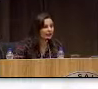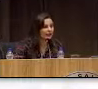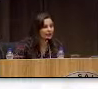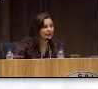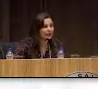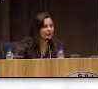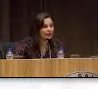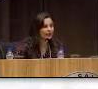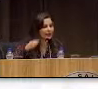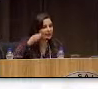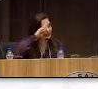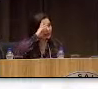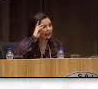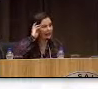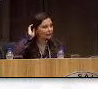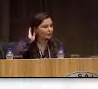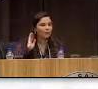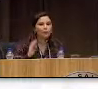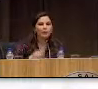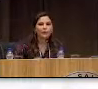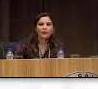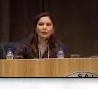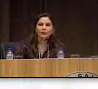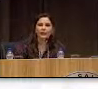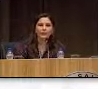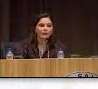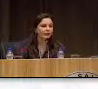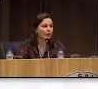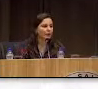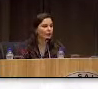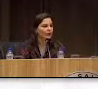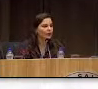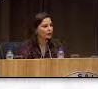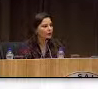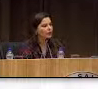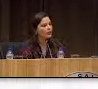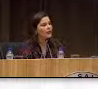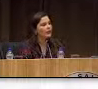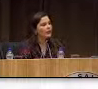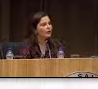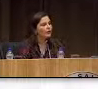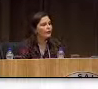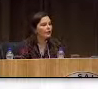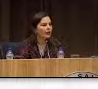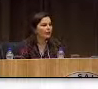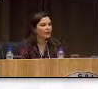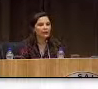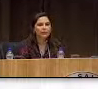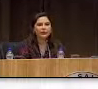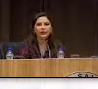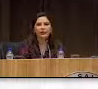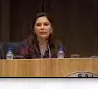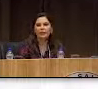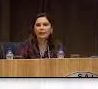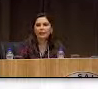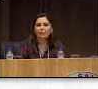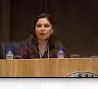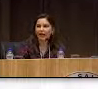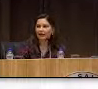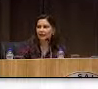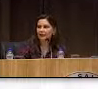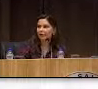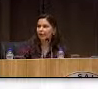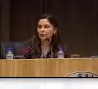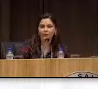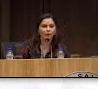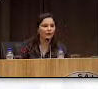COVID victims. So this hospital is a public hospital. It's 100% within the